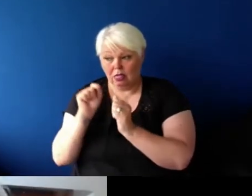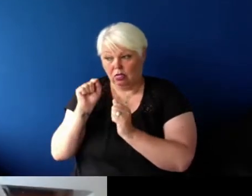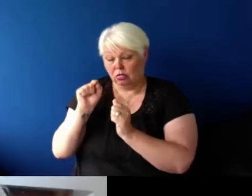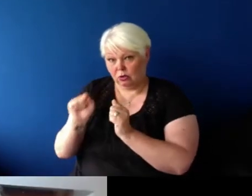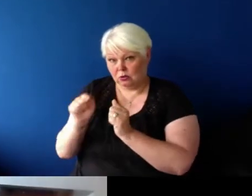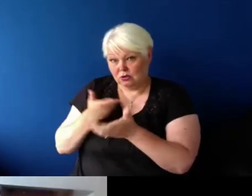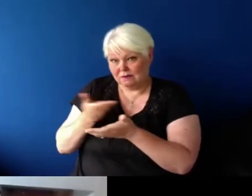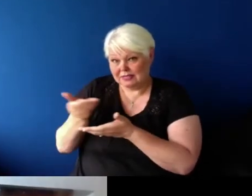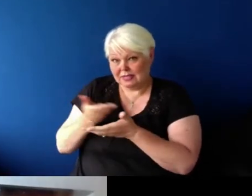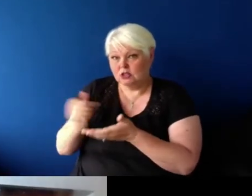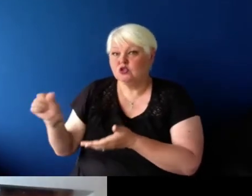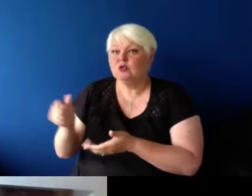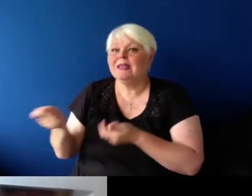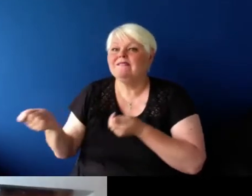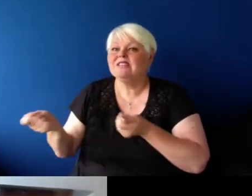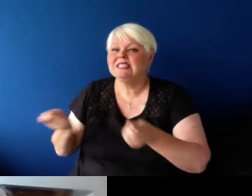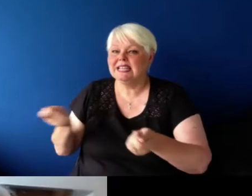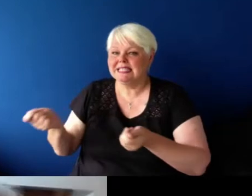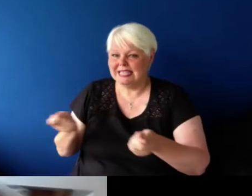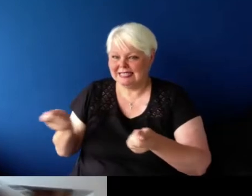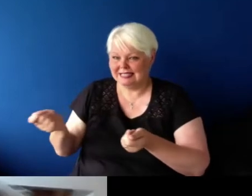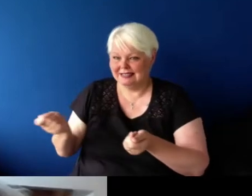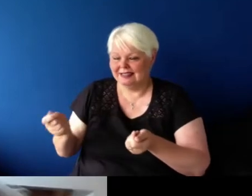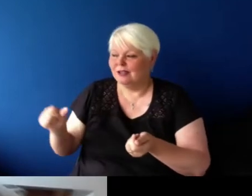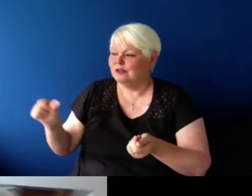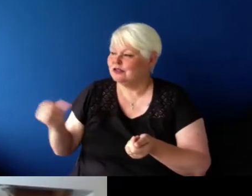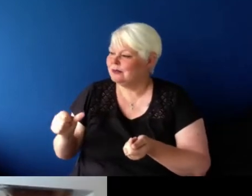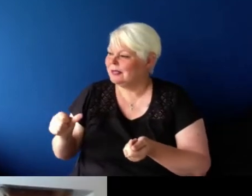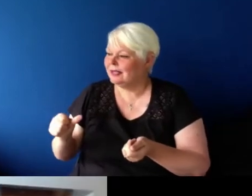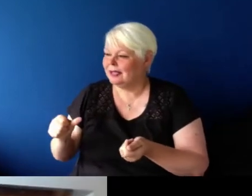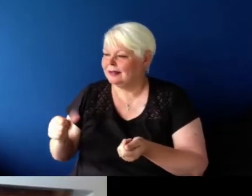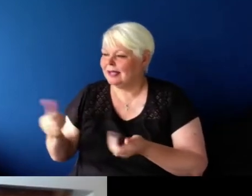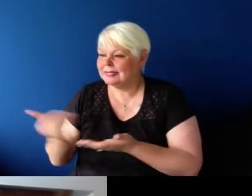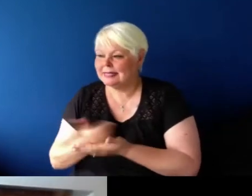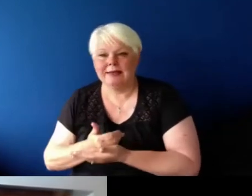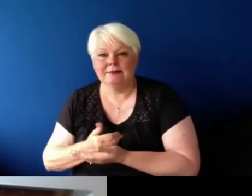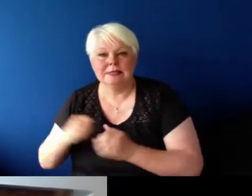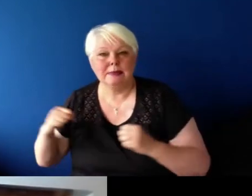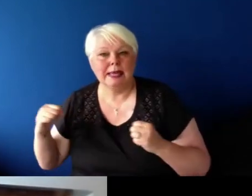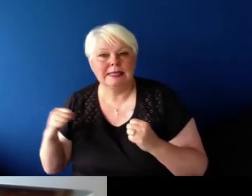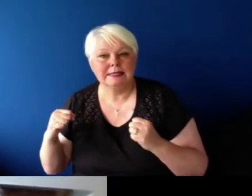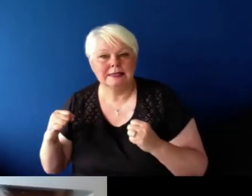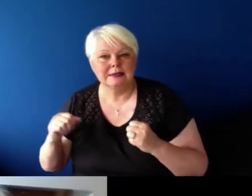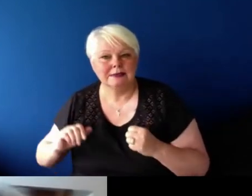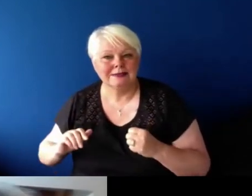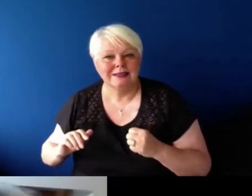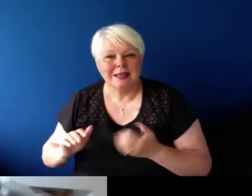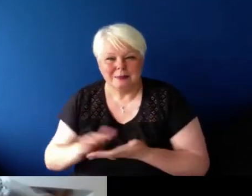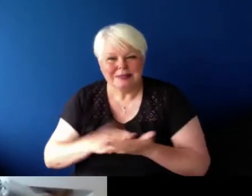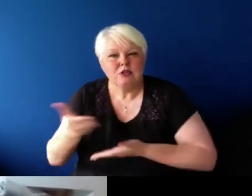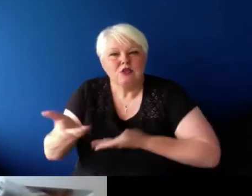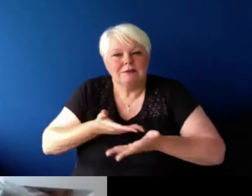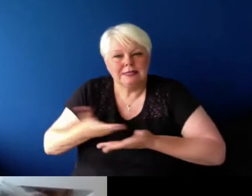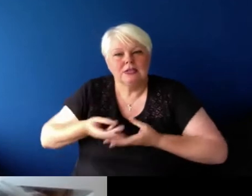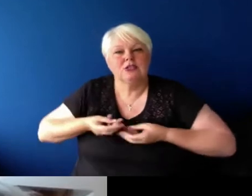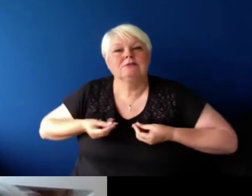to be facilitated. They need to be held safely for you, and you know, so that conversation can happen really